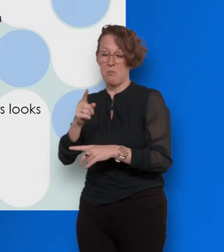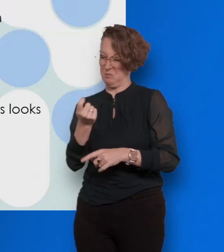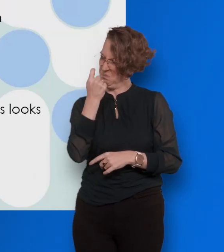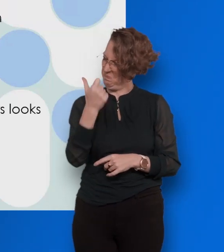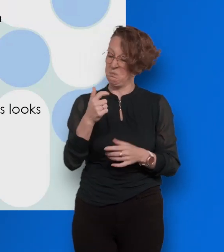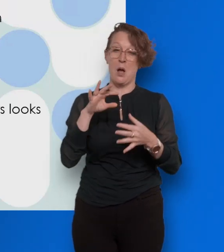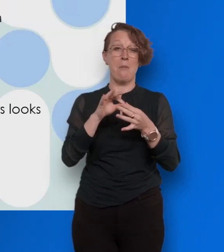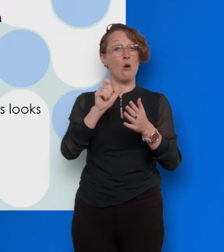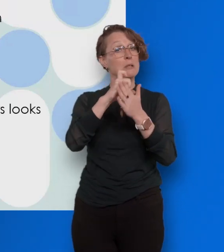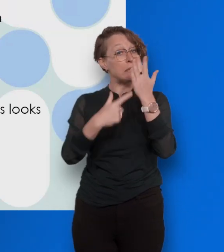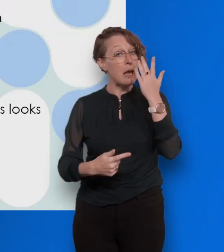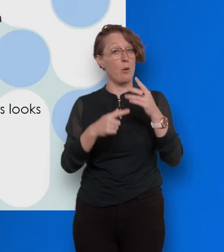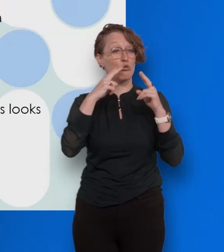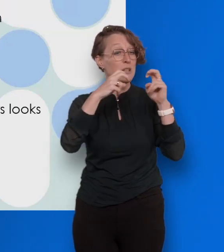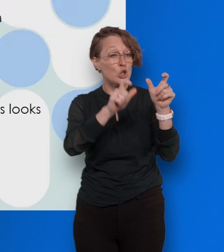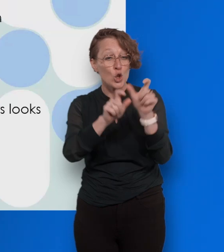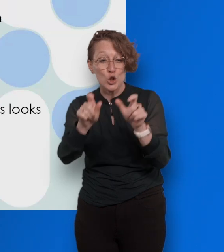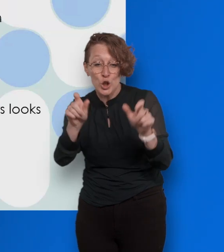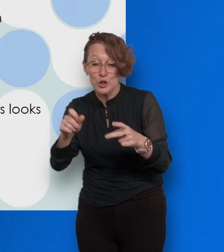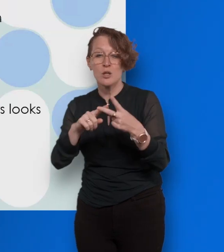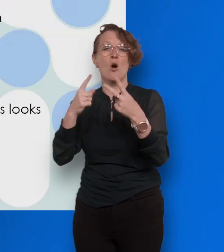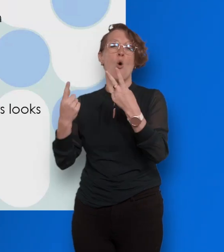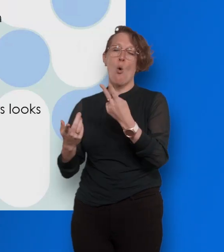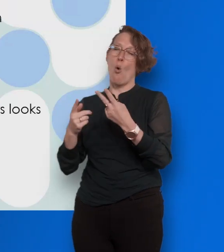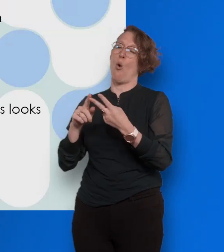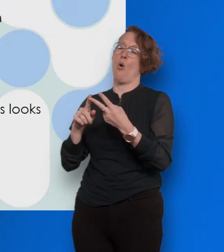disabled researchers and